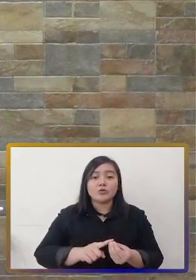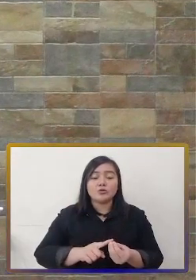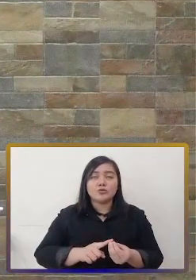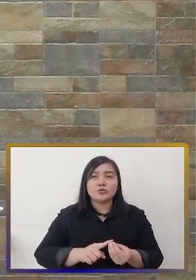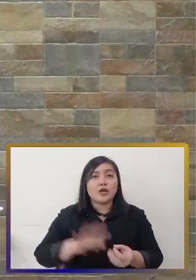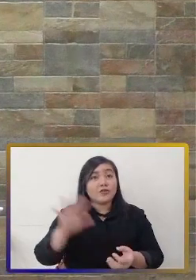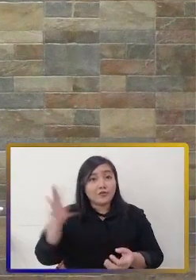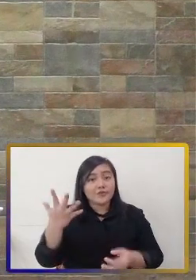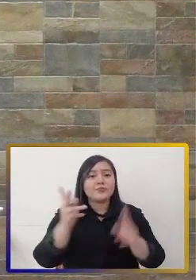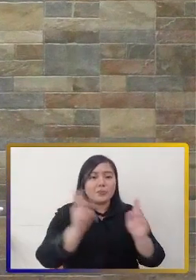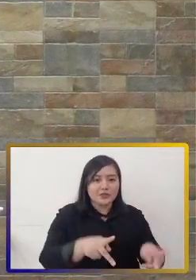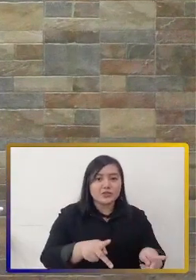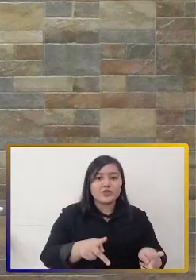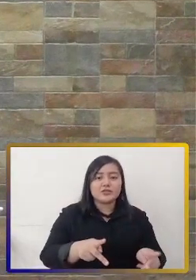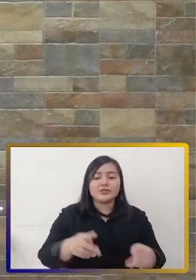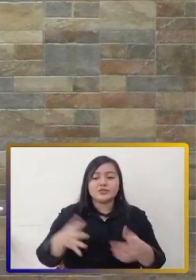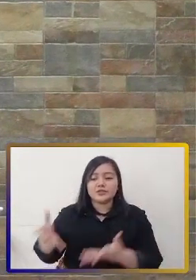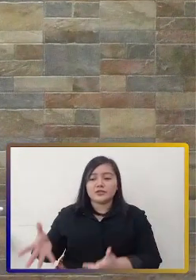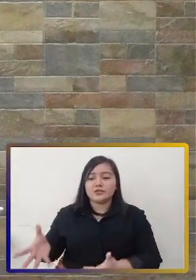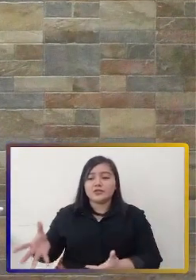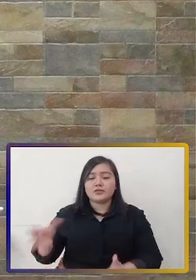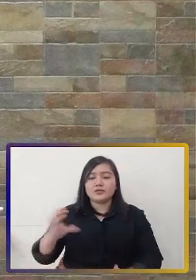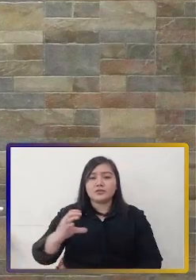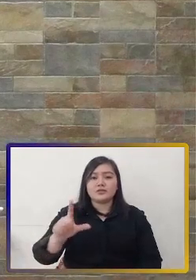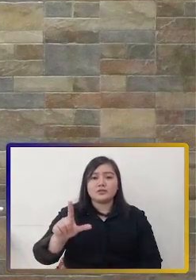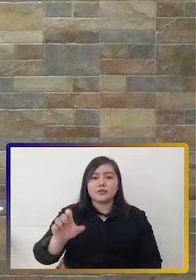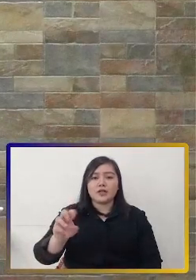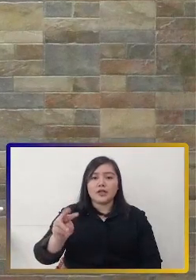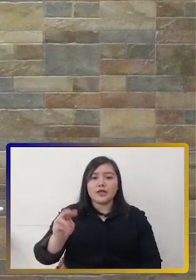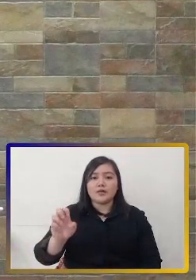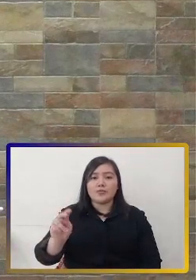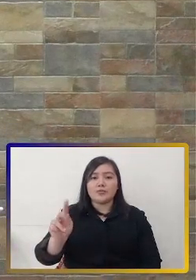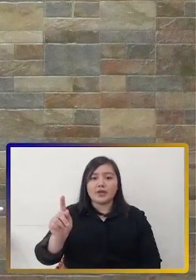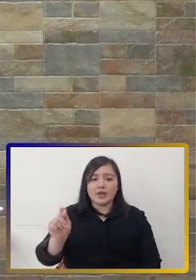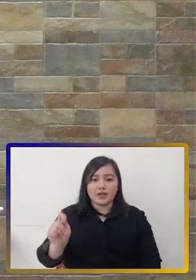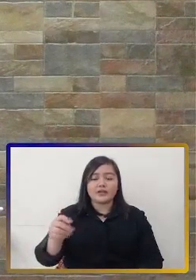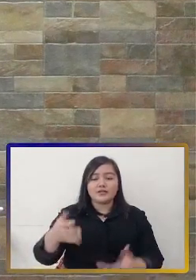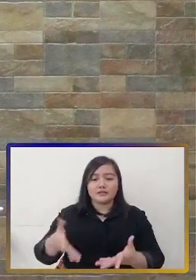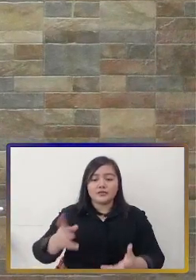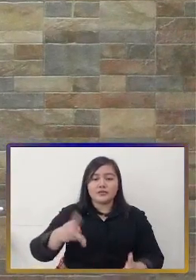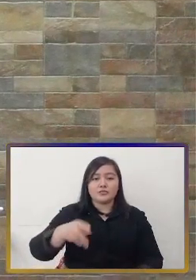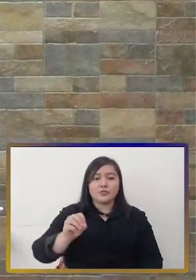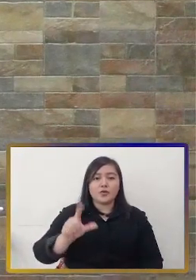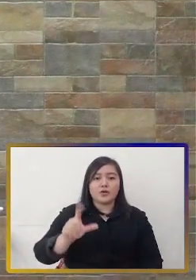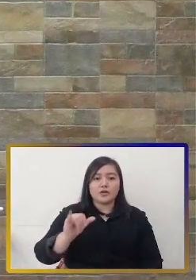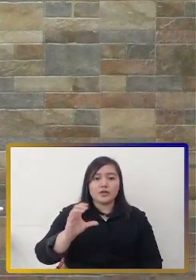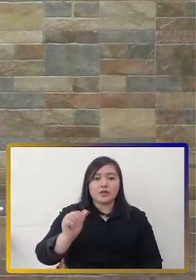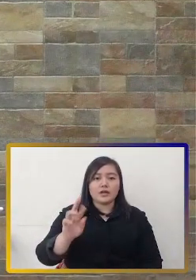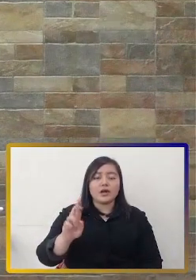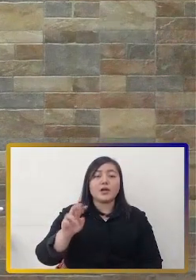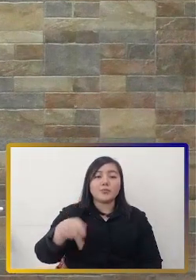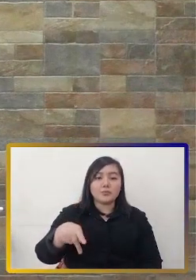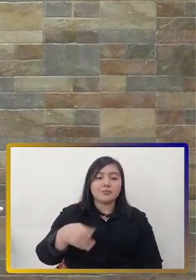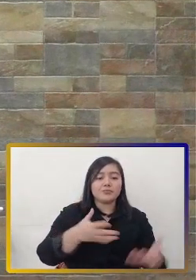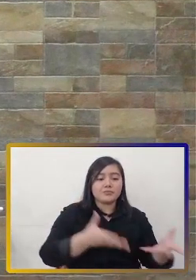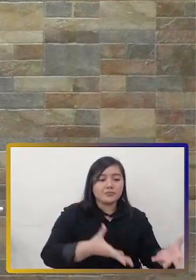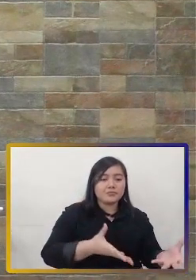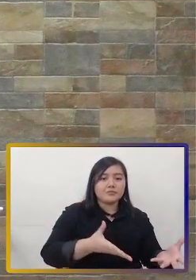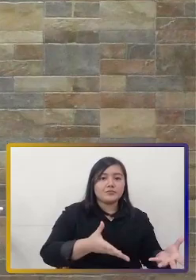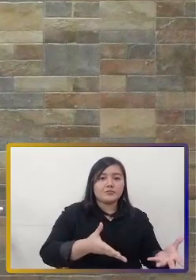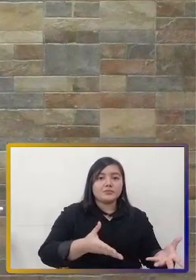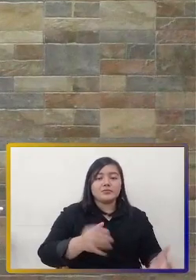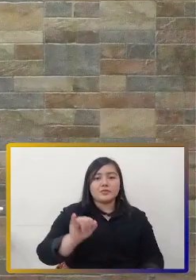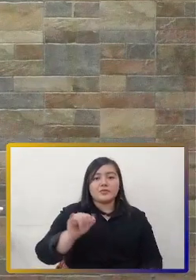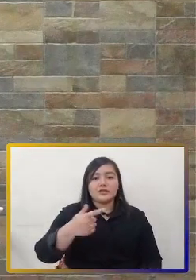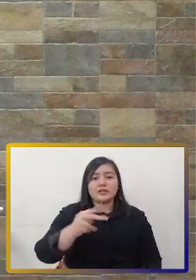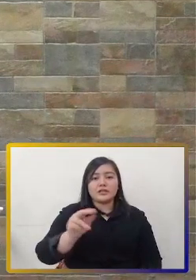century is concerned, mga kapatid. Dito po natin ito tatapusin. Sa panglima po, I see Hermes. Okay? Sino